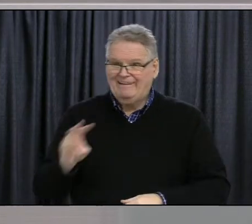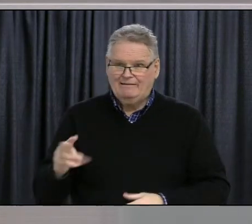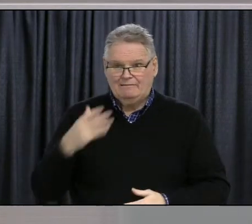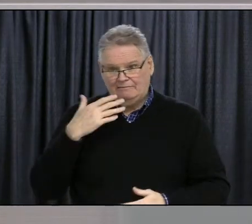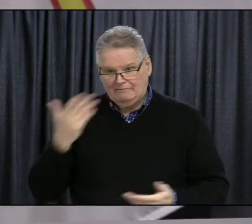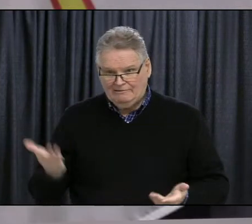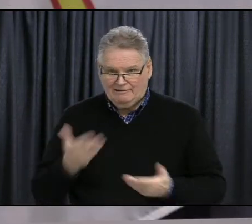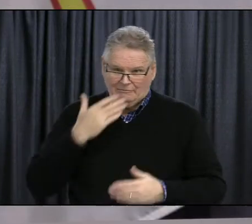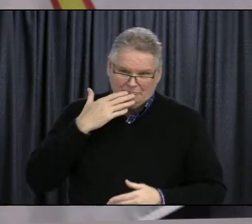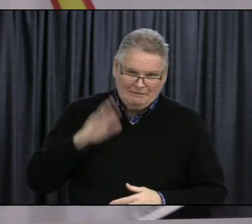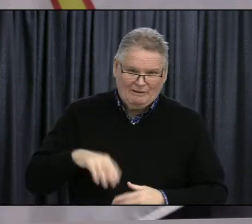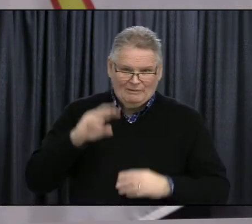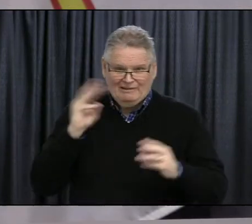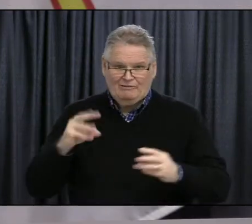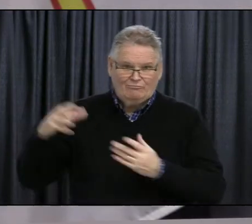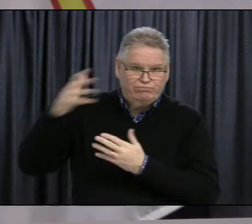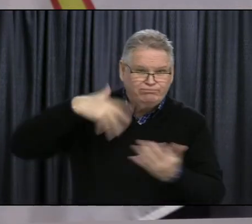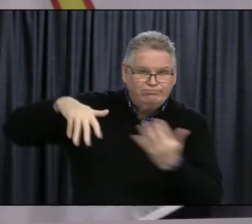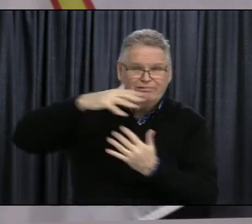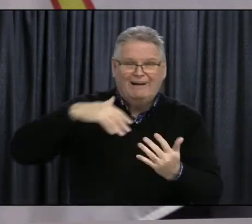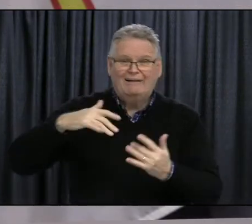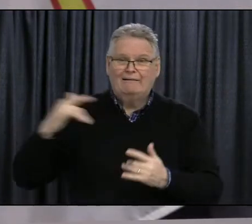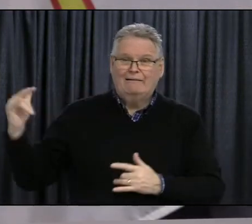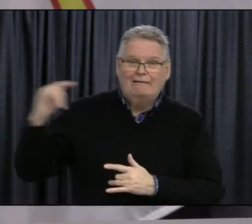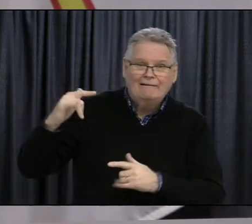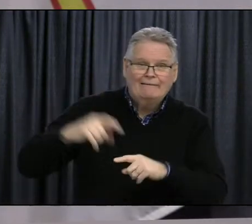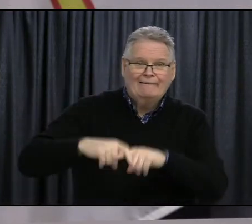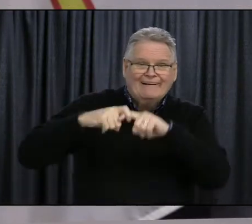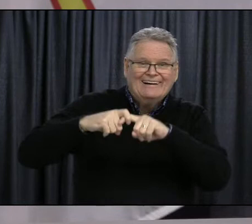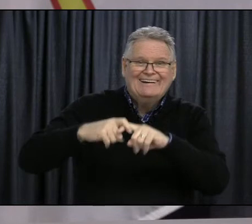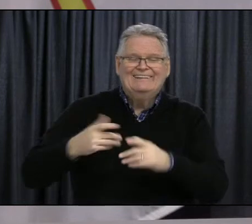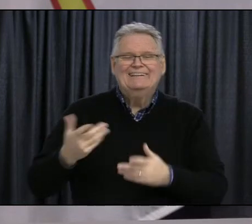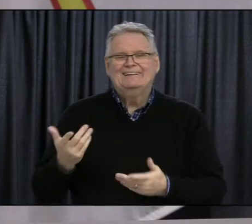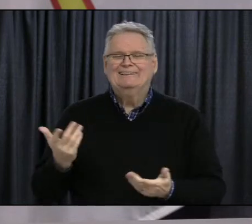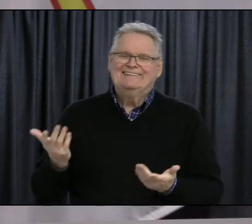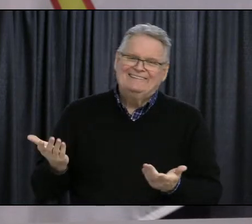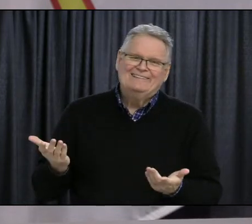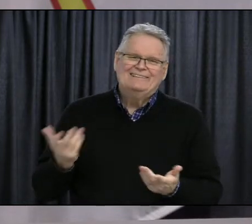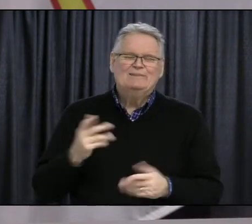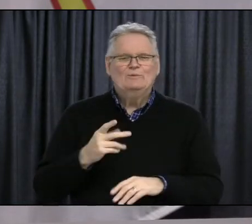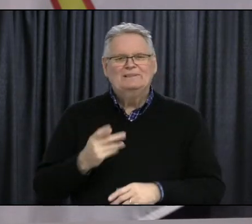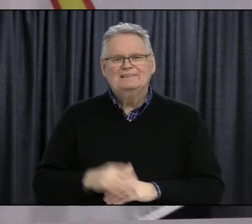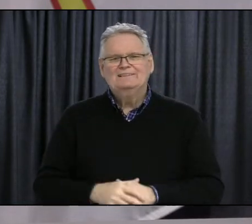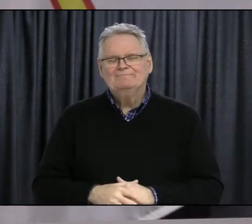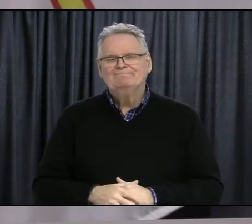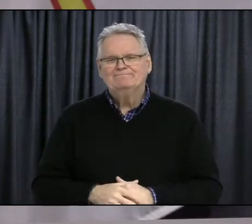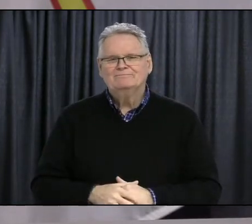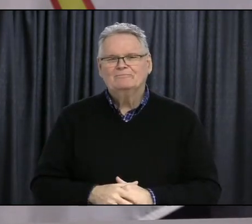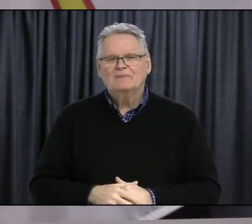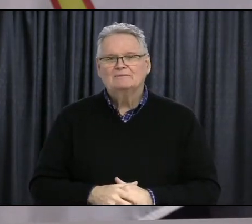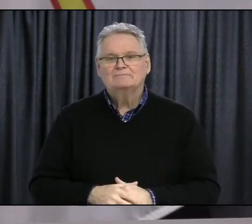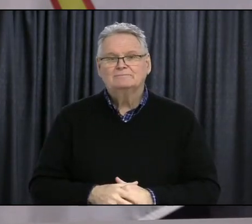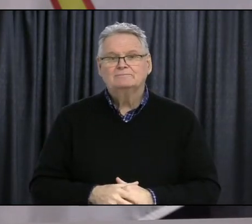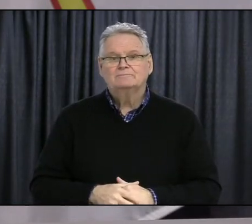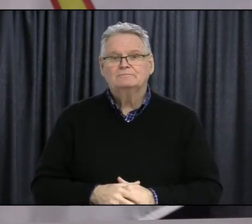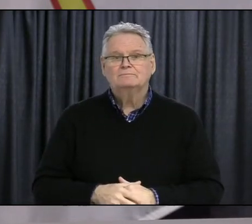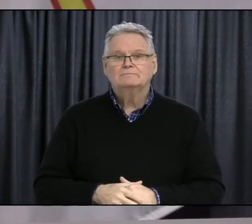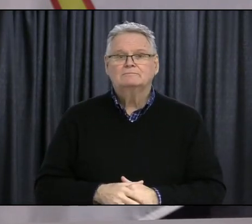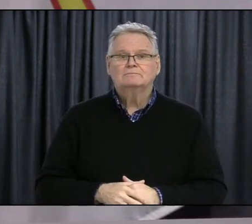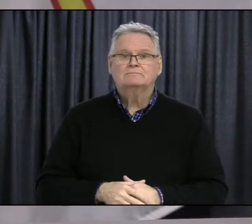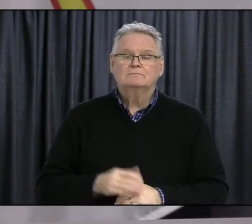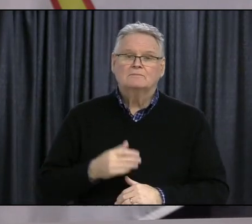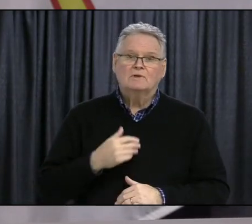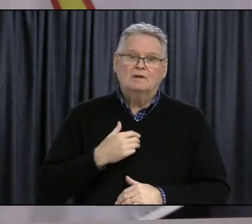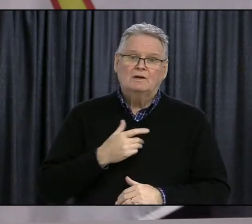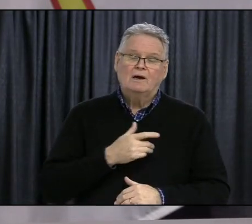reassure the public? Well, I mean, that's part of the reason why we did want to get out here. We knew that people would probably have questions. Social media seems